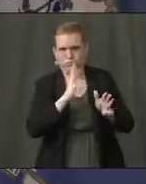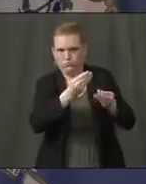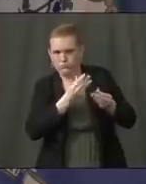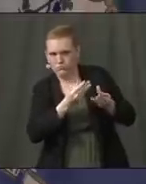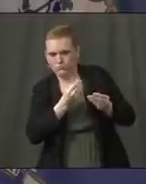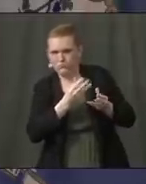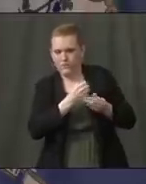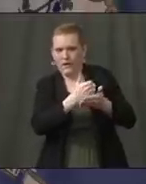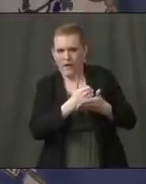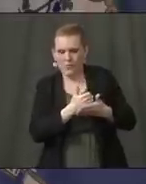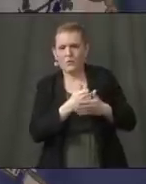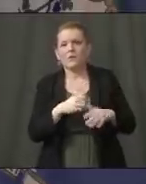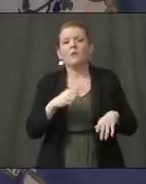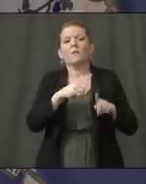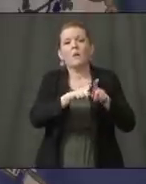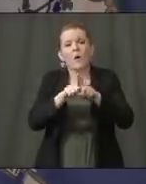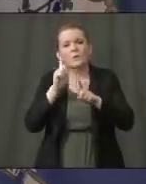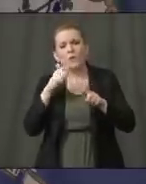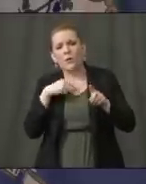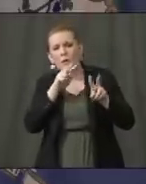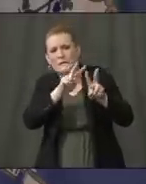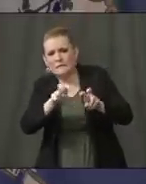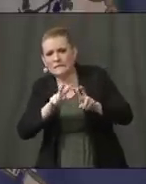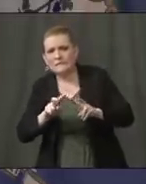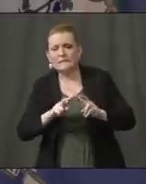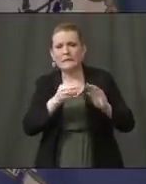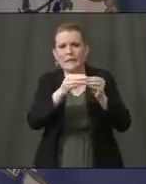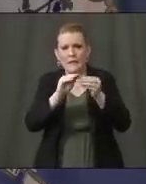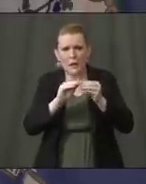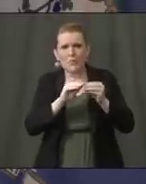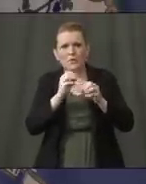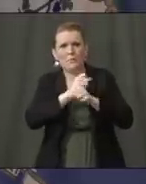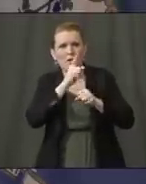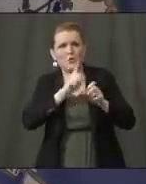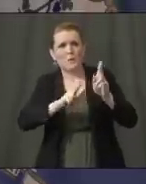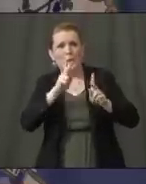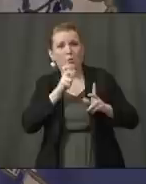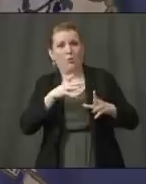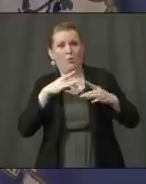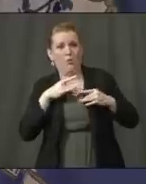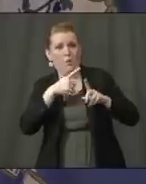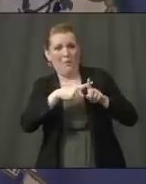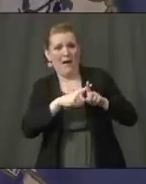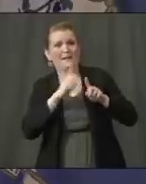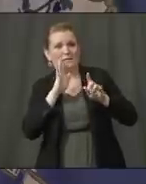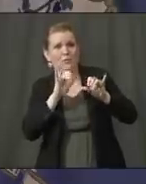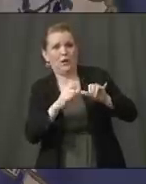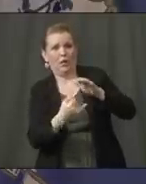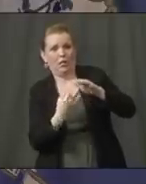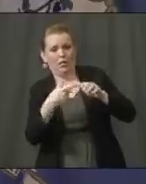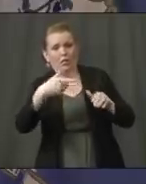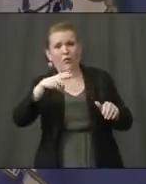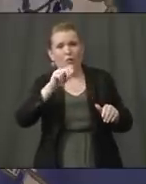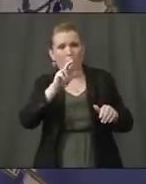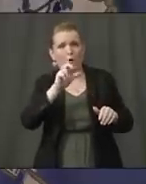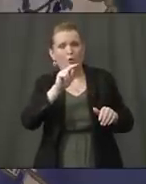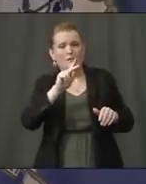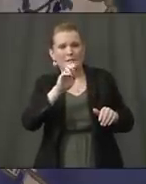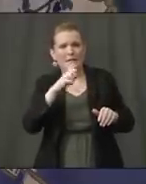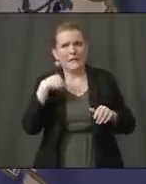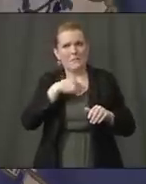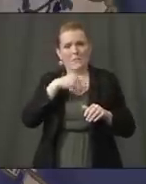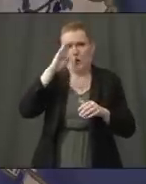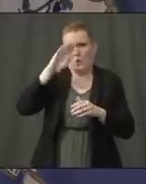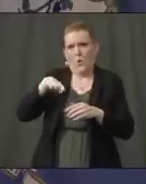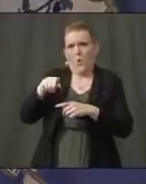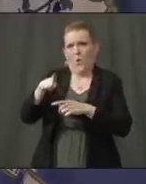sure the infection rate slows down in eastern Connecticut. And when I want to test for people who have already been infected, maybe or in a better position to